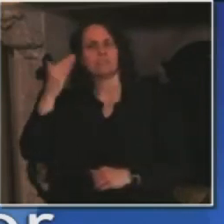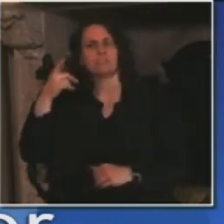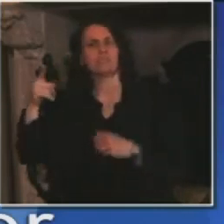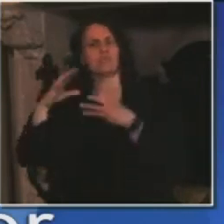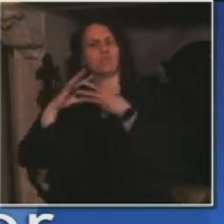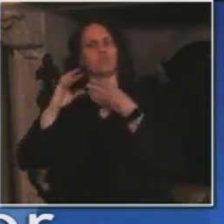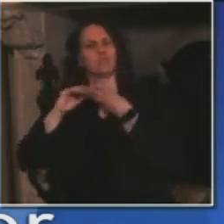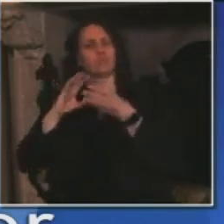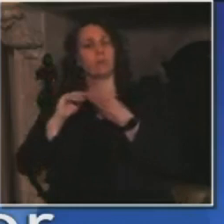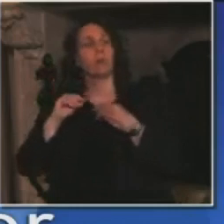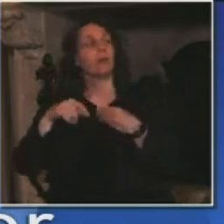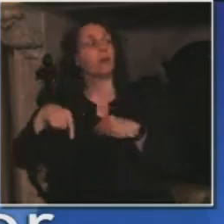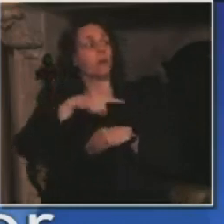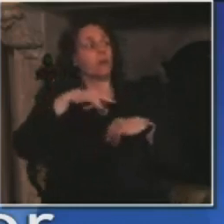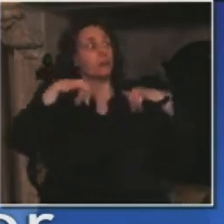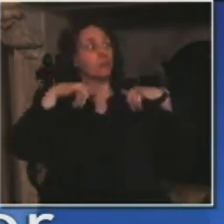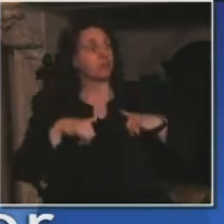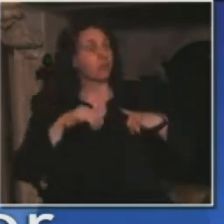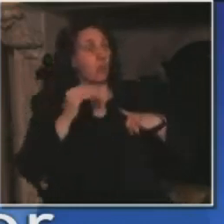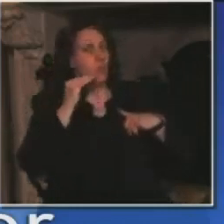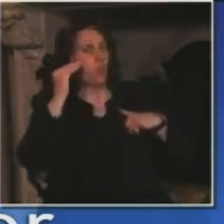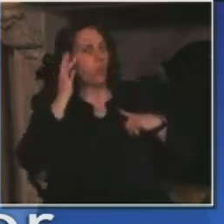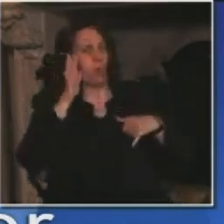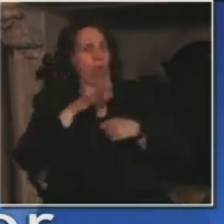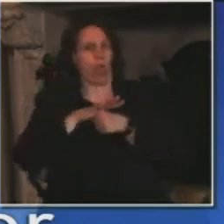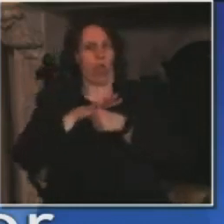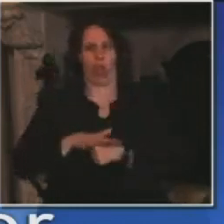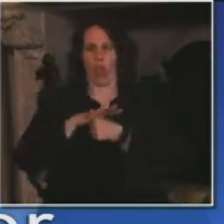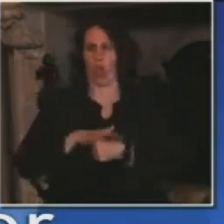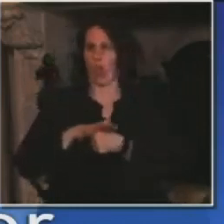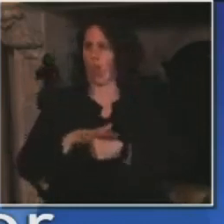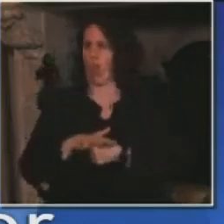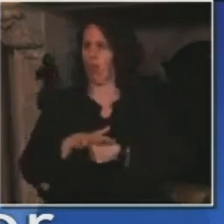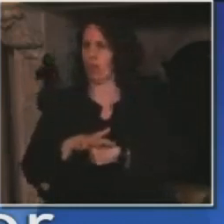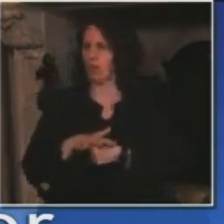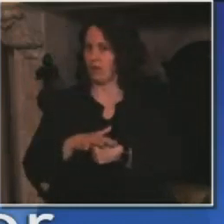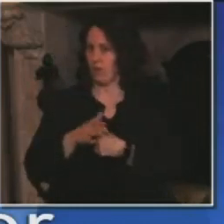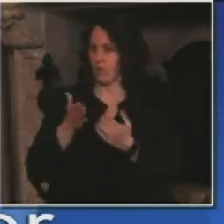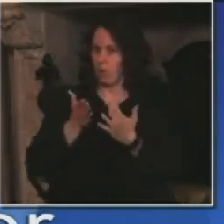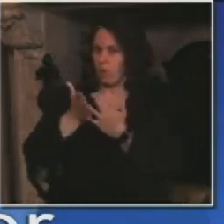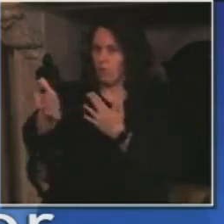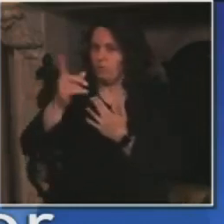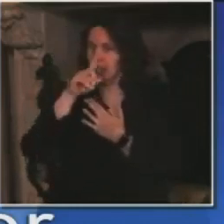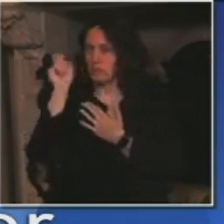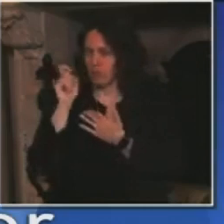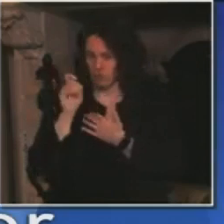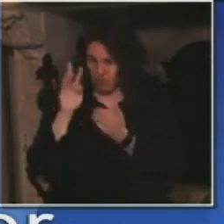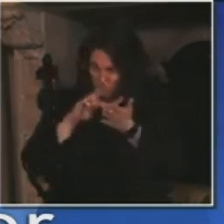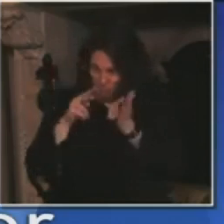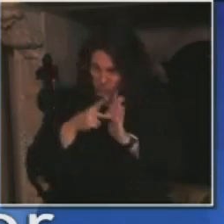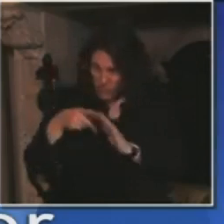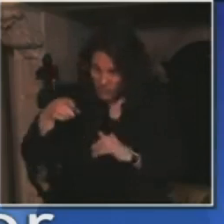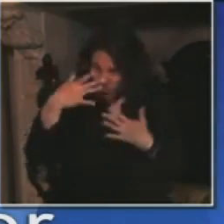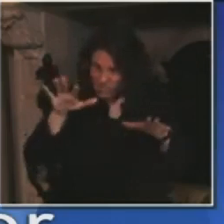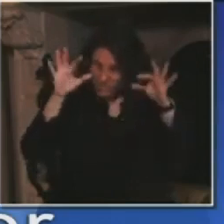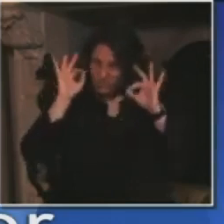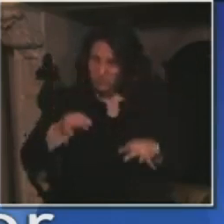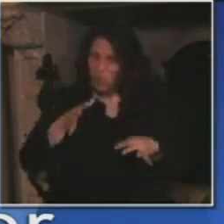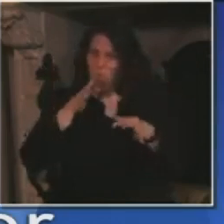you are going to extend the, safer at home into the summer? What is safer at home going to look like come June and